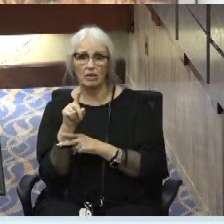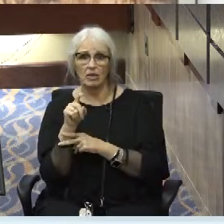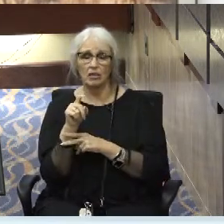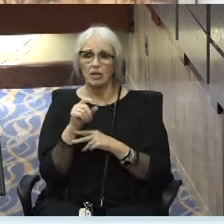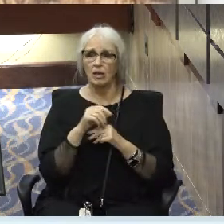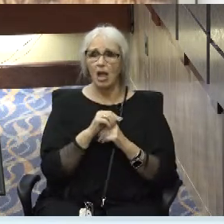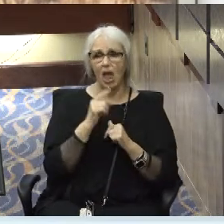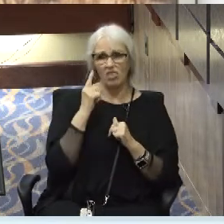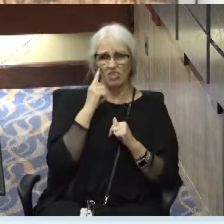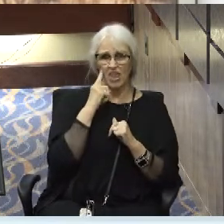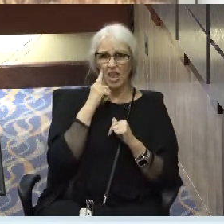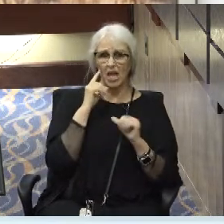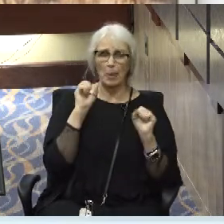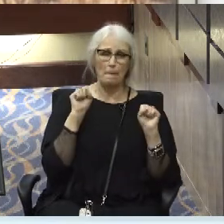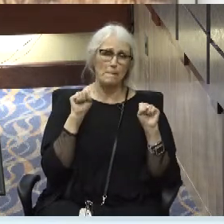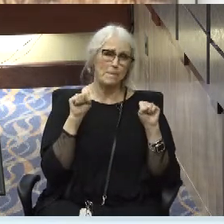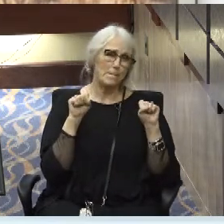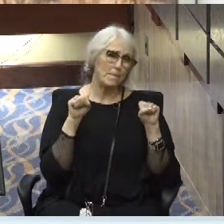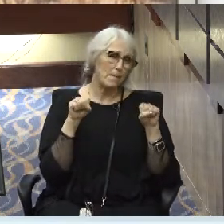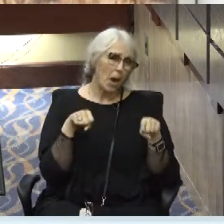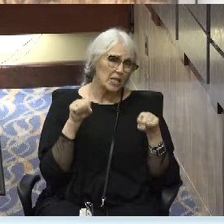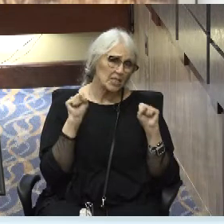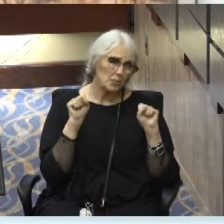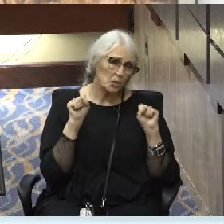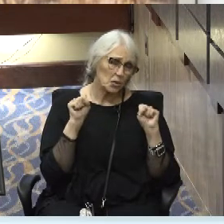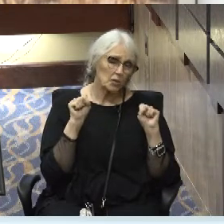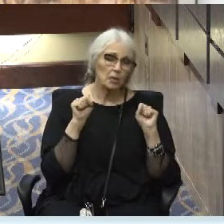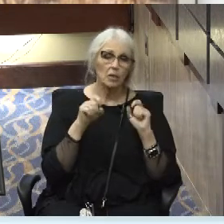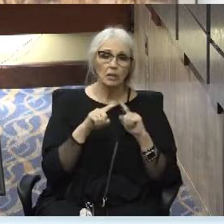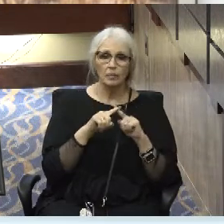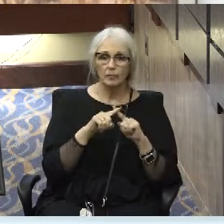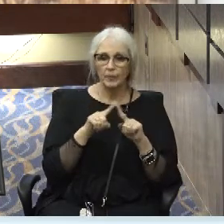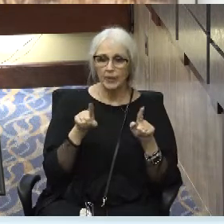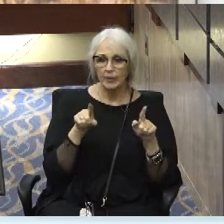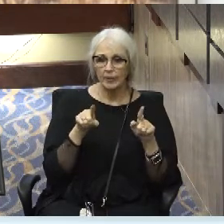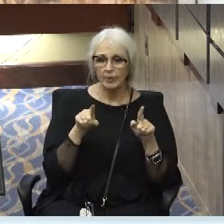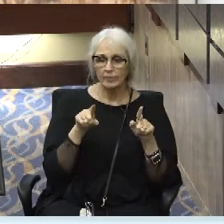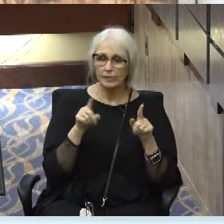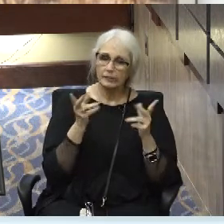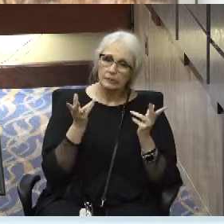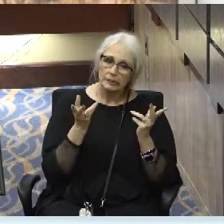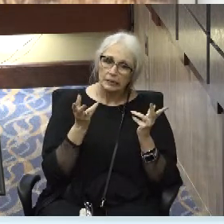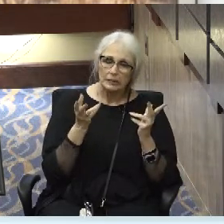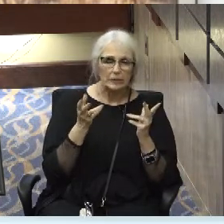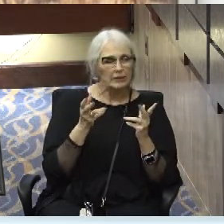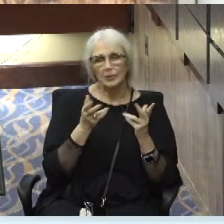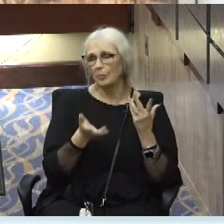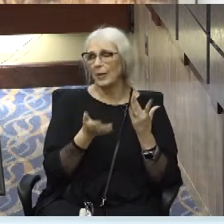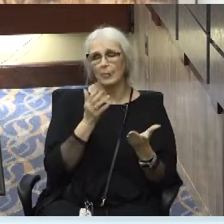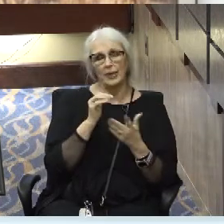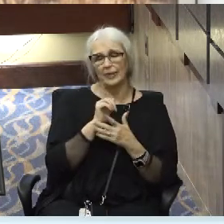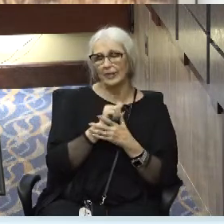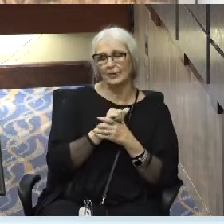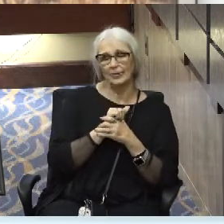I think there's a possibility, but it's not likely. I think that we'll have it open all the way by